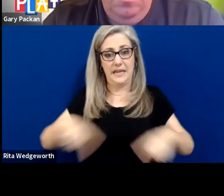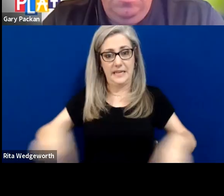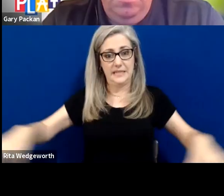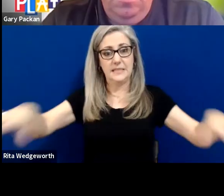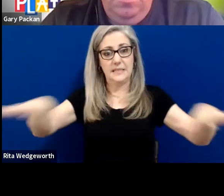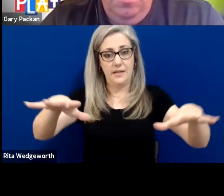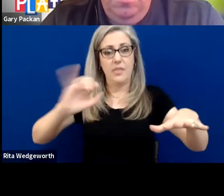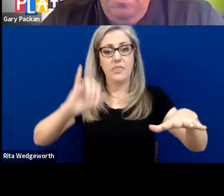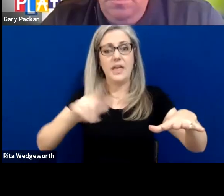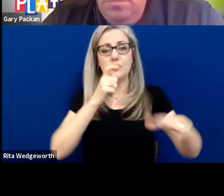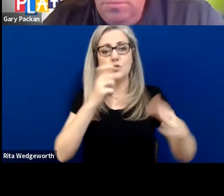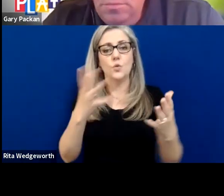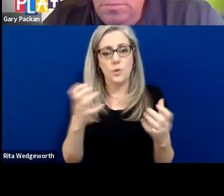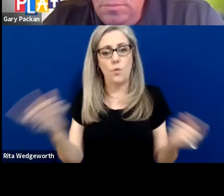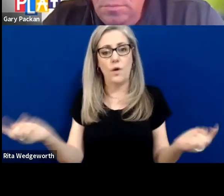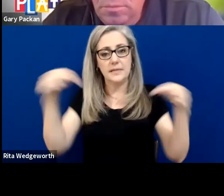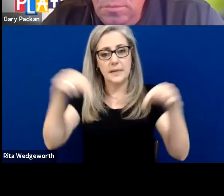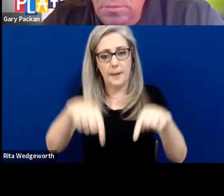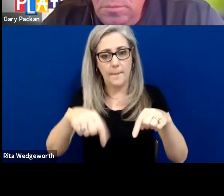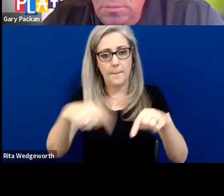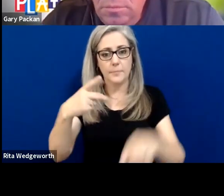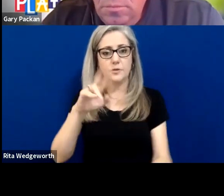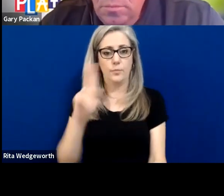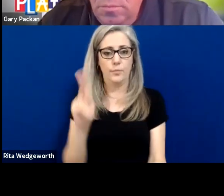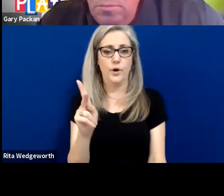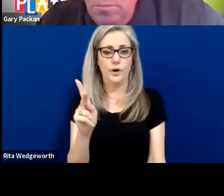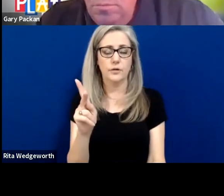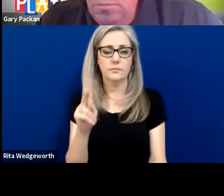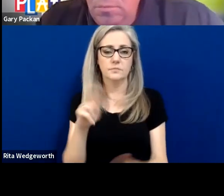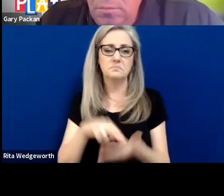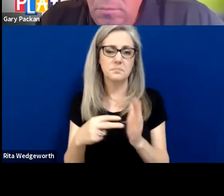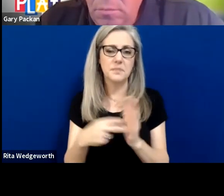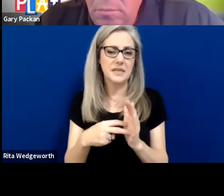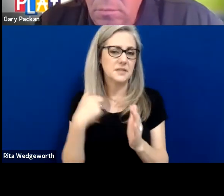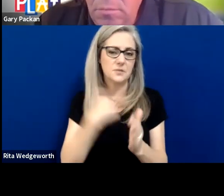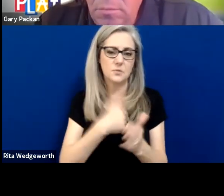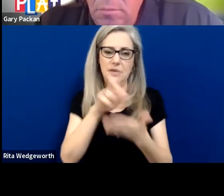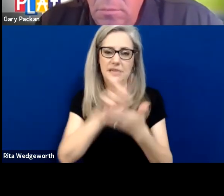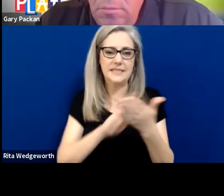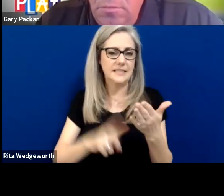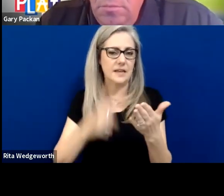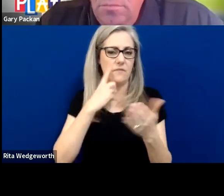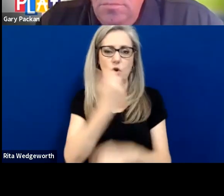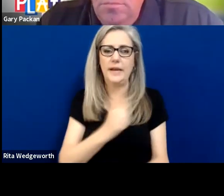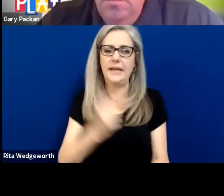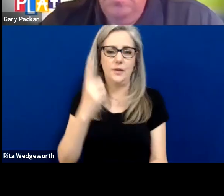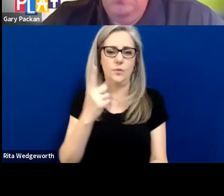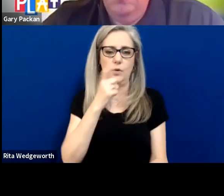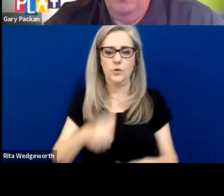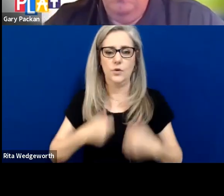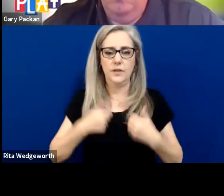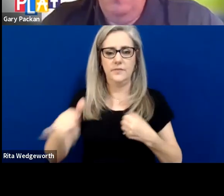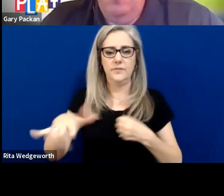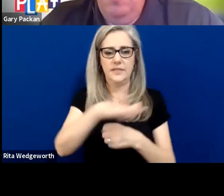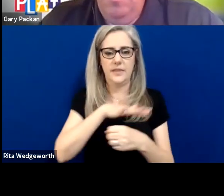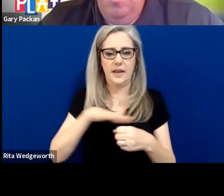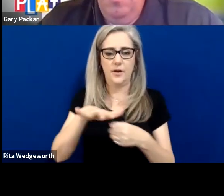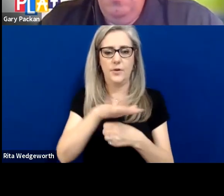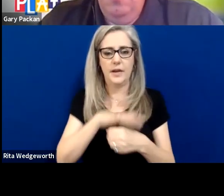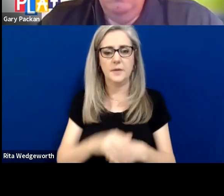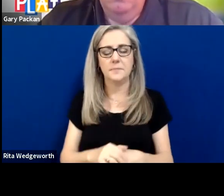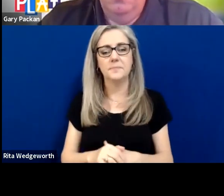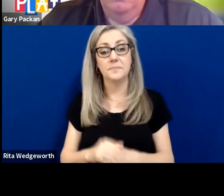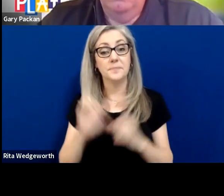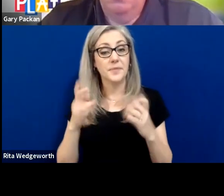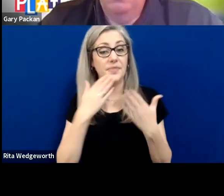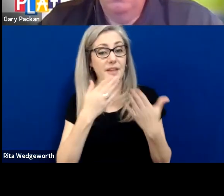this park. So, you know, really to sum it up, we would design it for just anyone and everyone that lives in that area. okay, well, thank you for